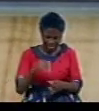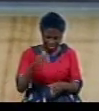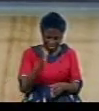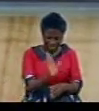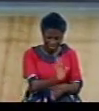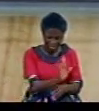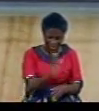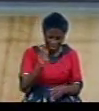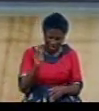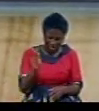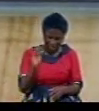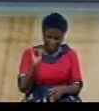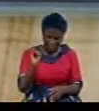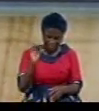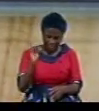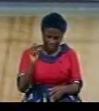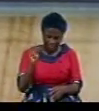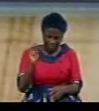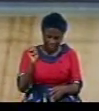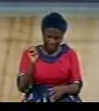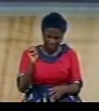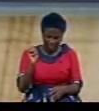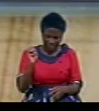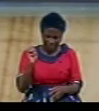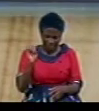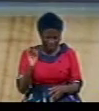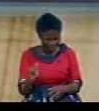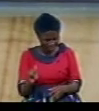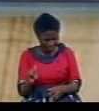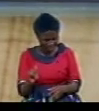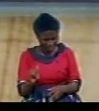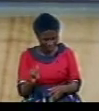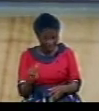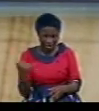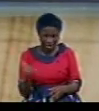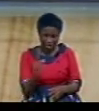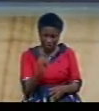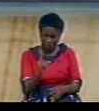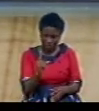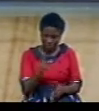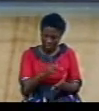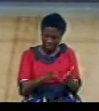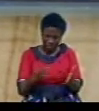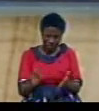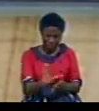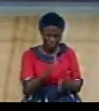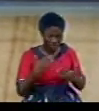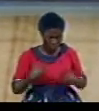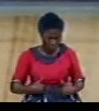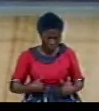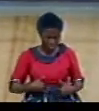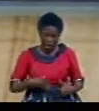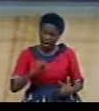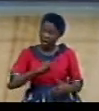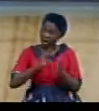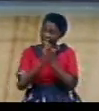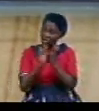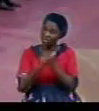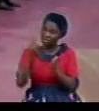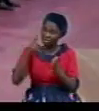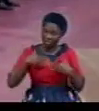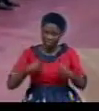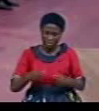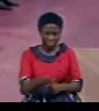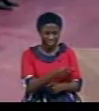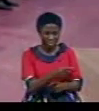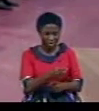anywhere in their body Lord I pray you kill them set them free free